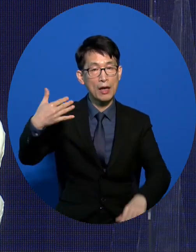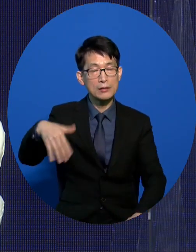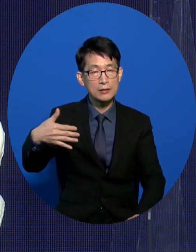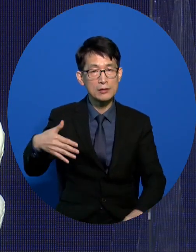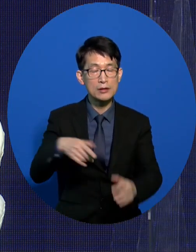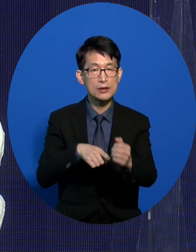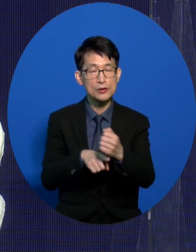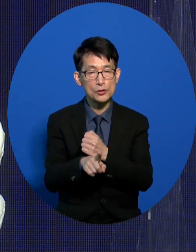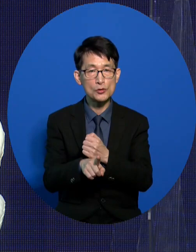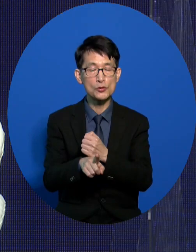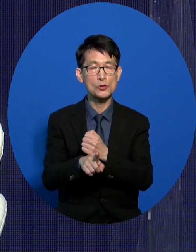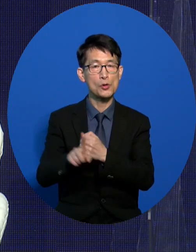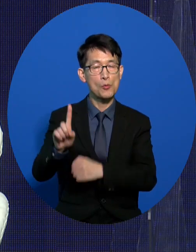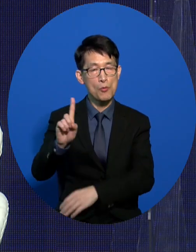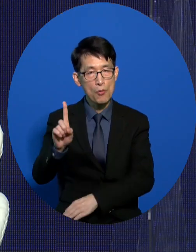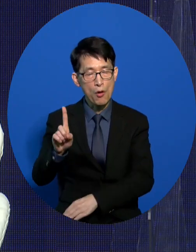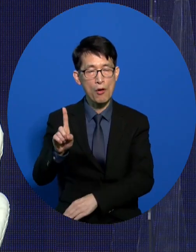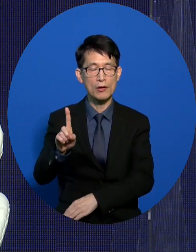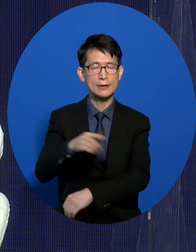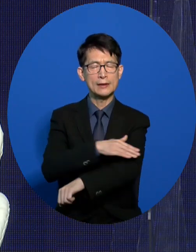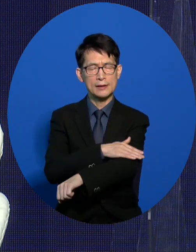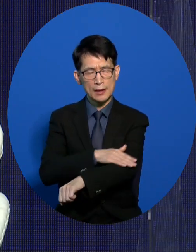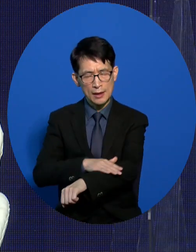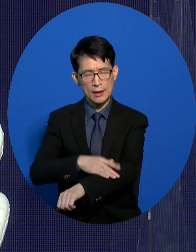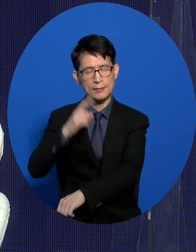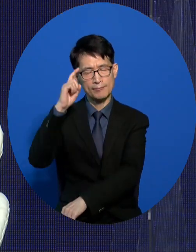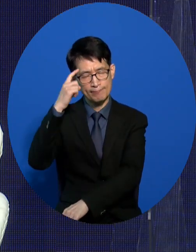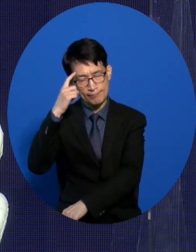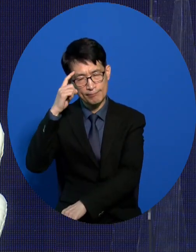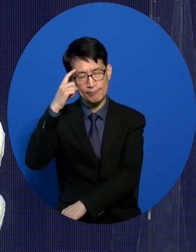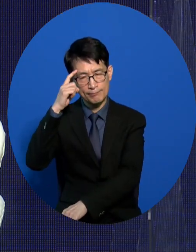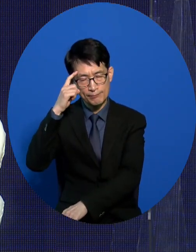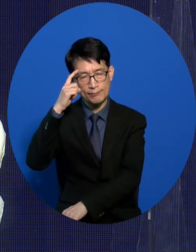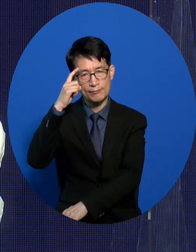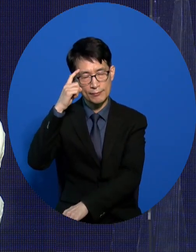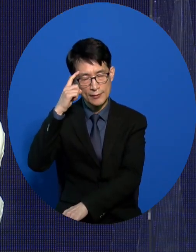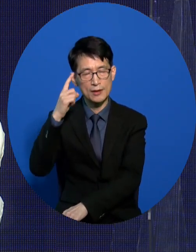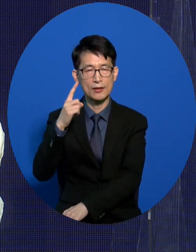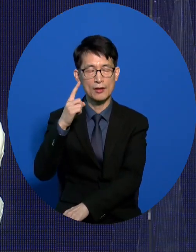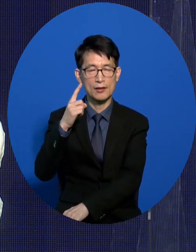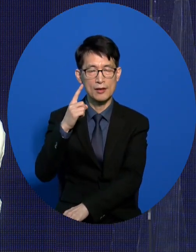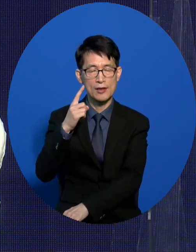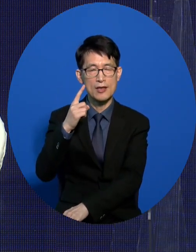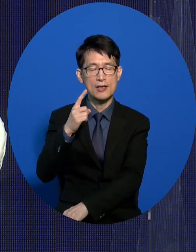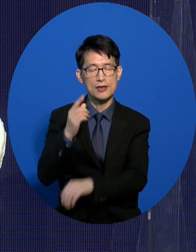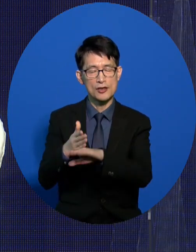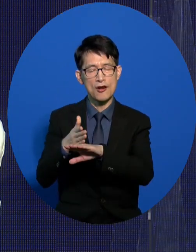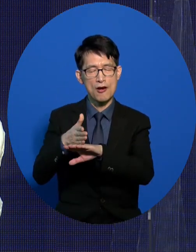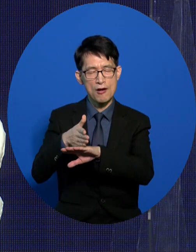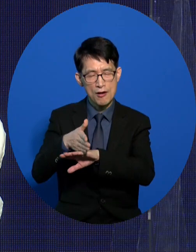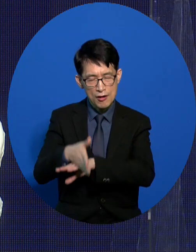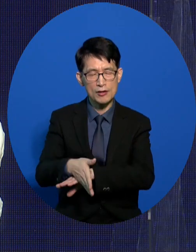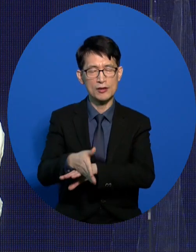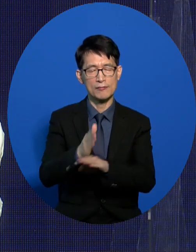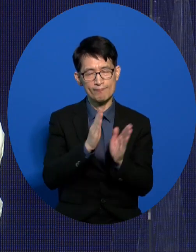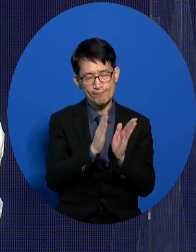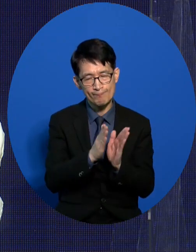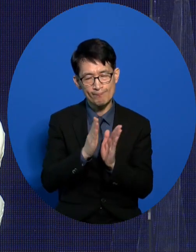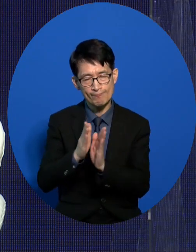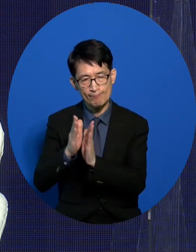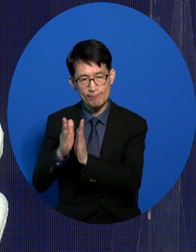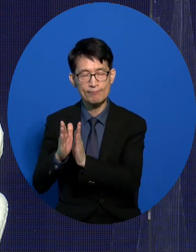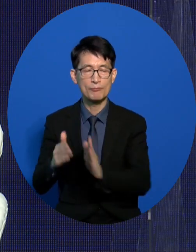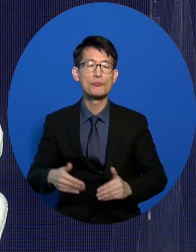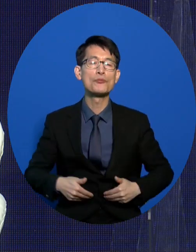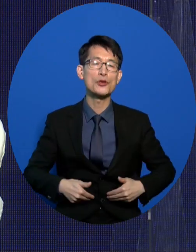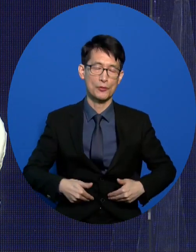the R&D. In other words, don't be too hasty in developing these technologies. So you have to consider why